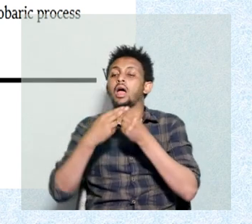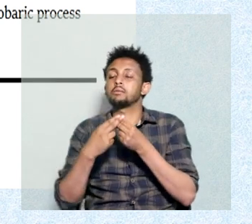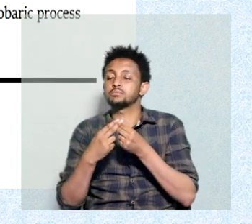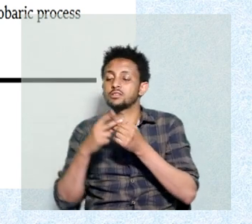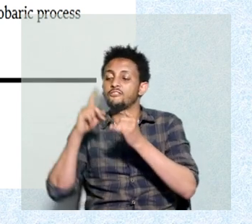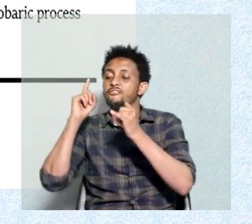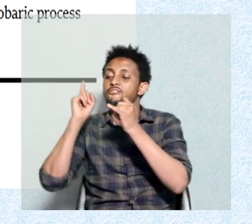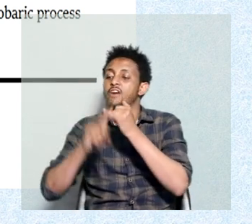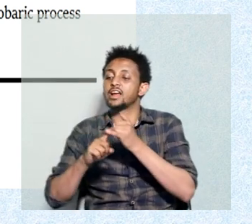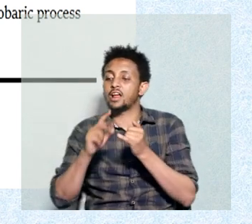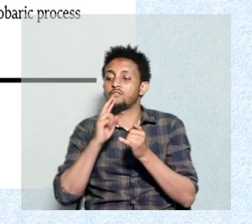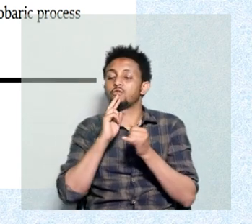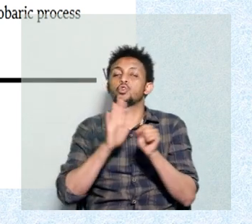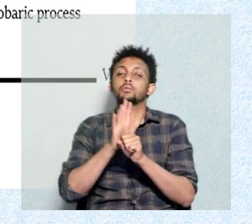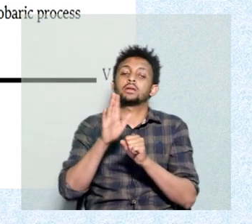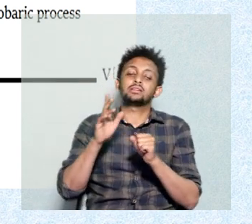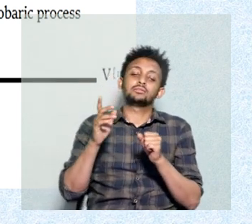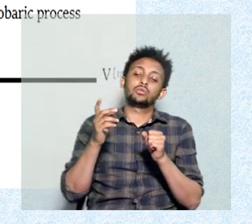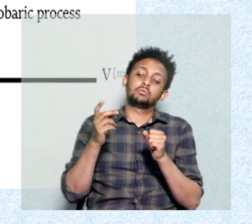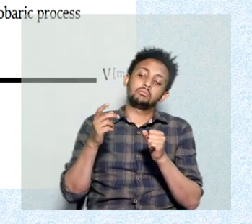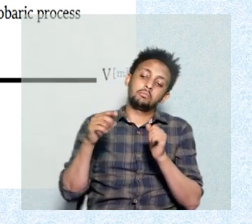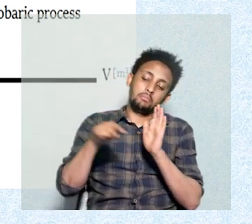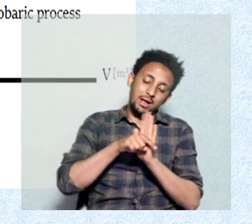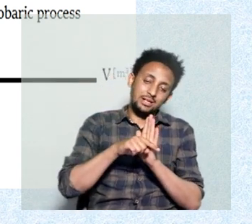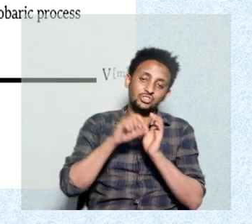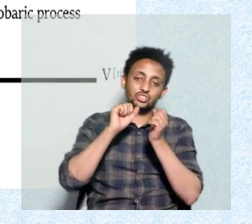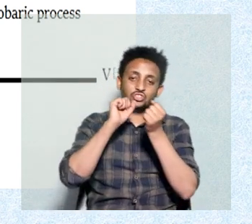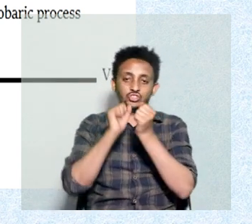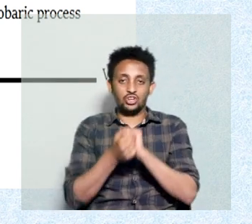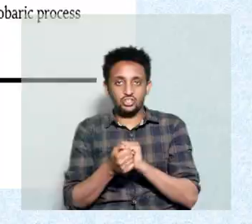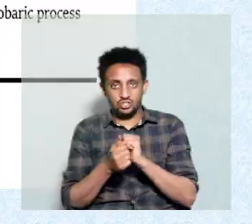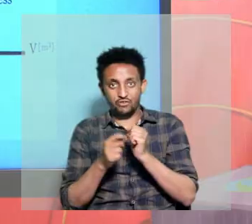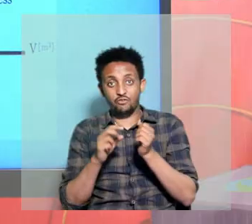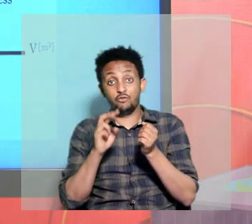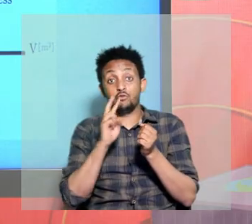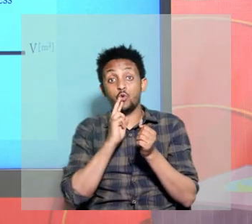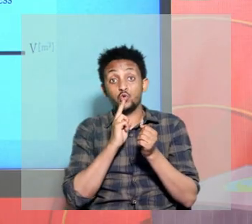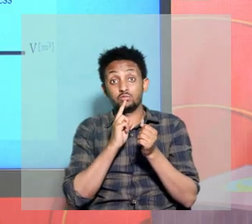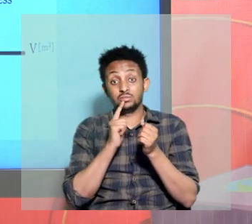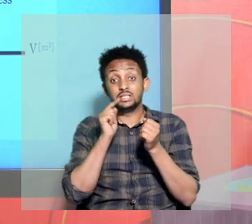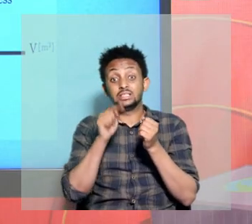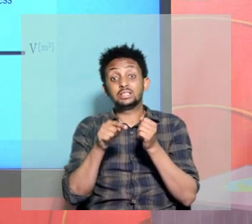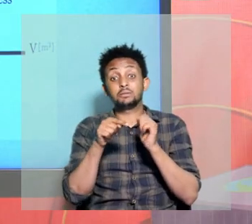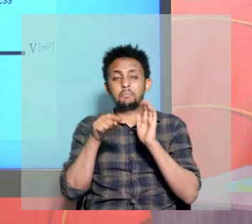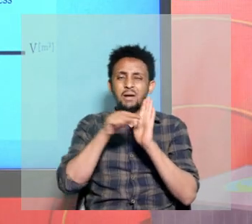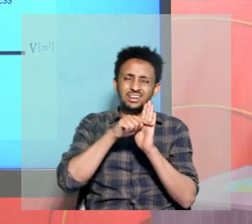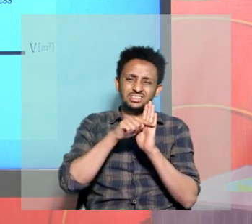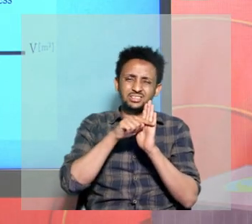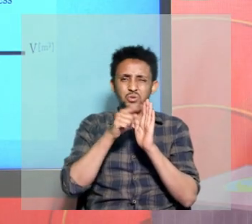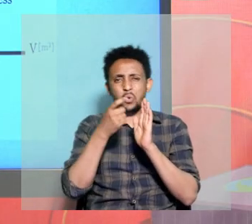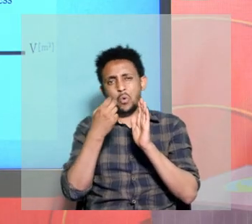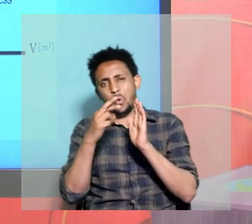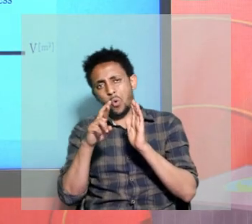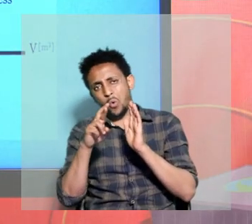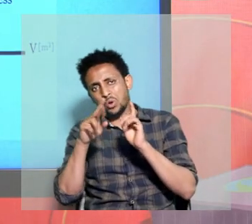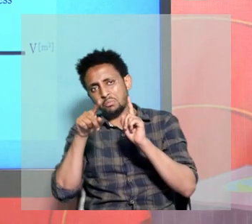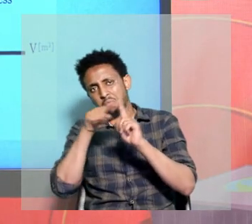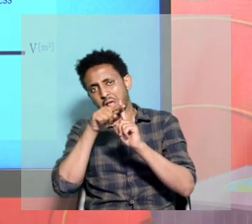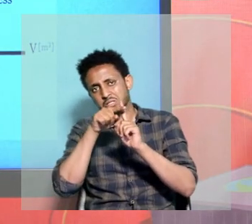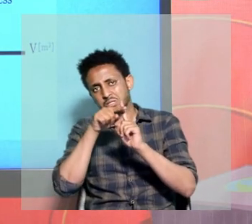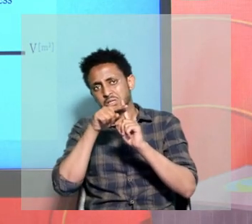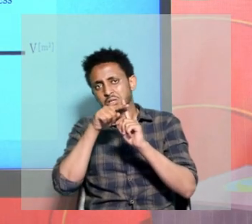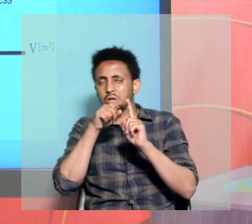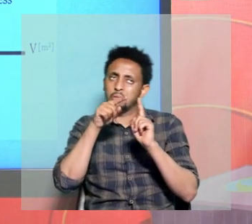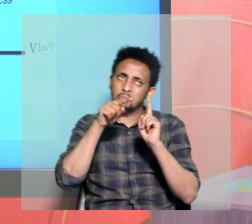the final volume minus the initial volume gives us change in volume. Here we use minus or plus. When do we